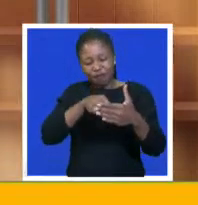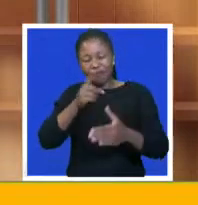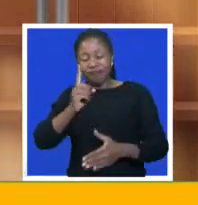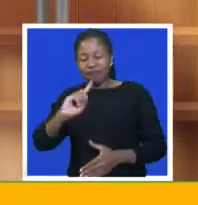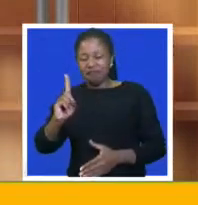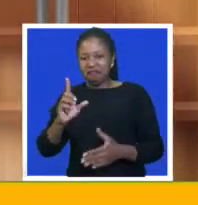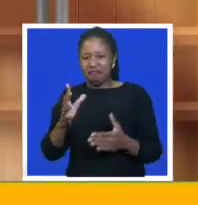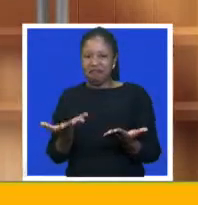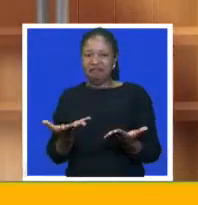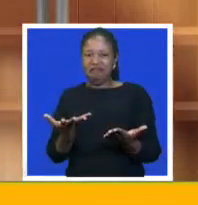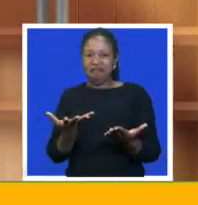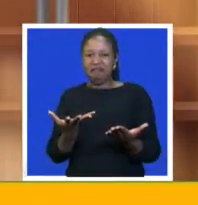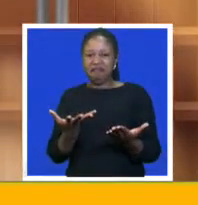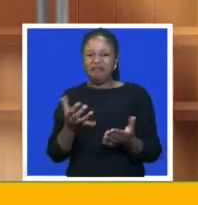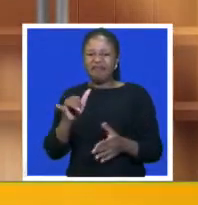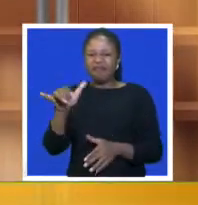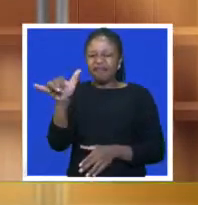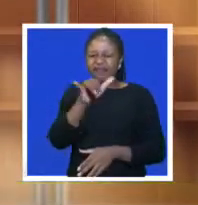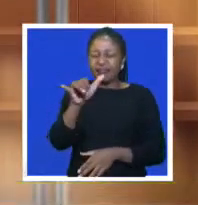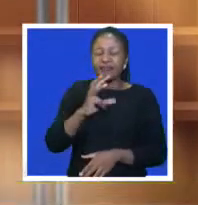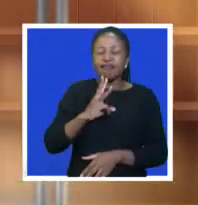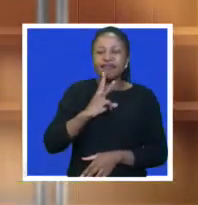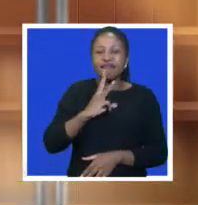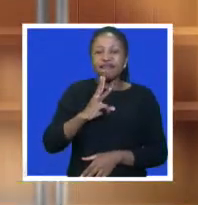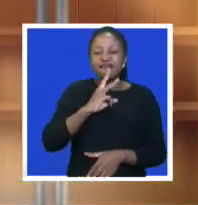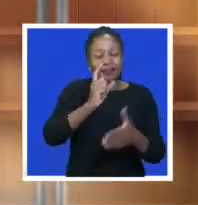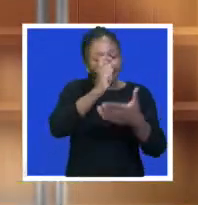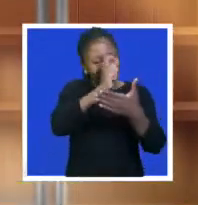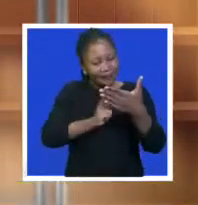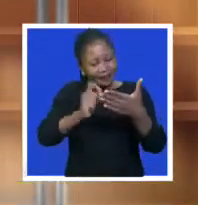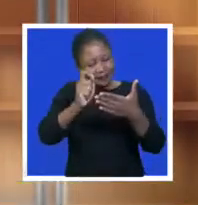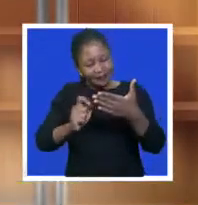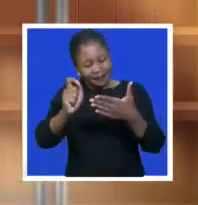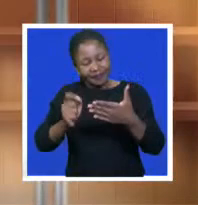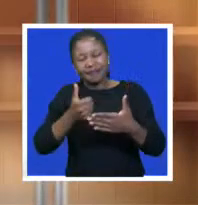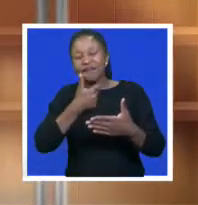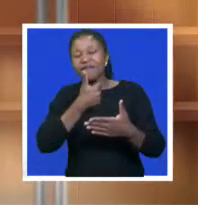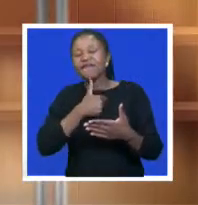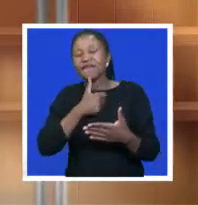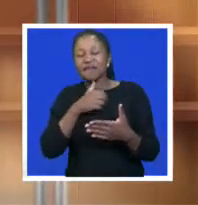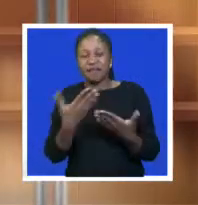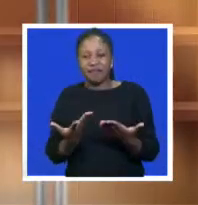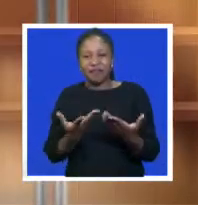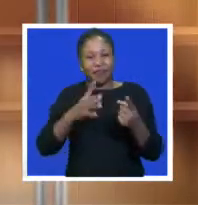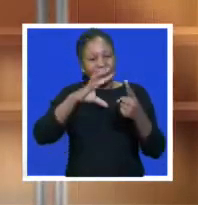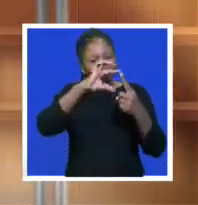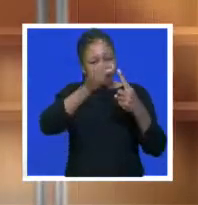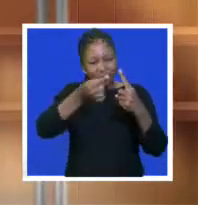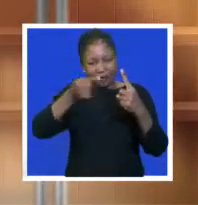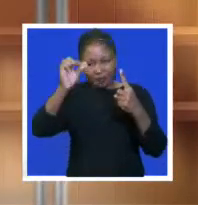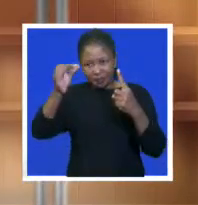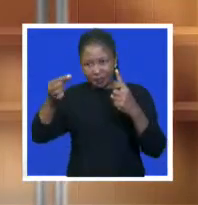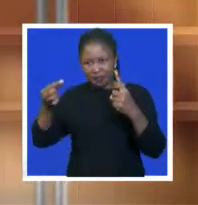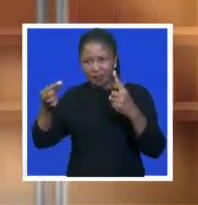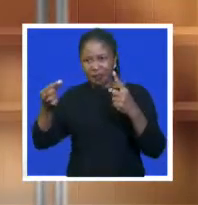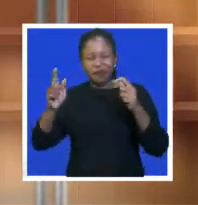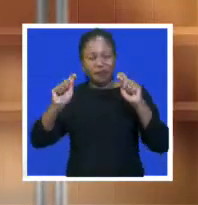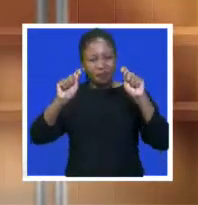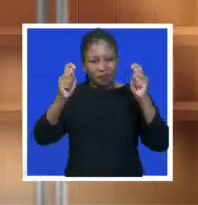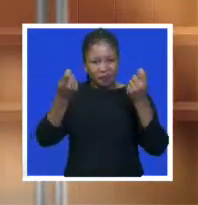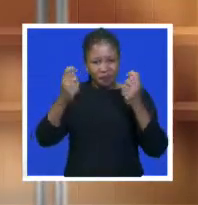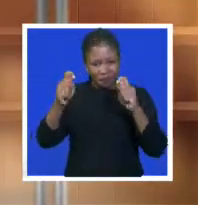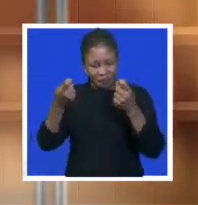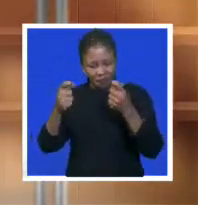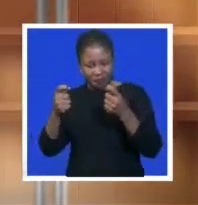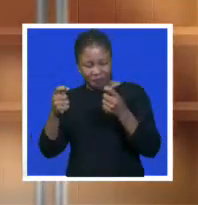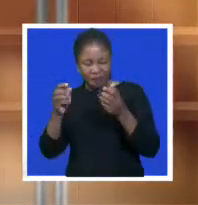choice of words that writers are going to use when they are writing. We are also talking about phrases, adjective phrases, noun